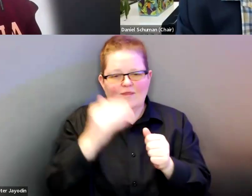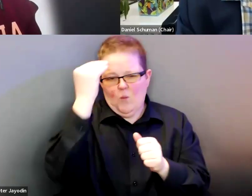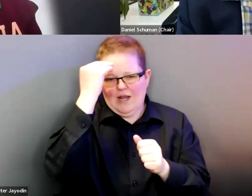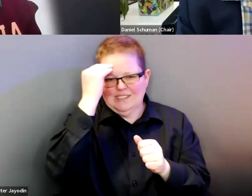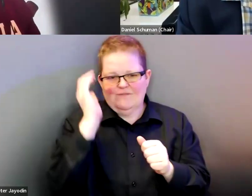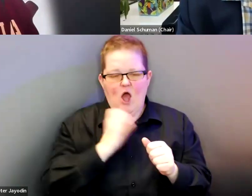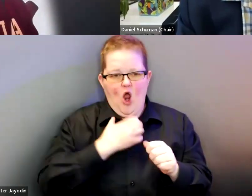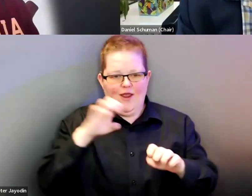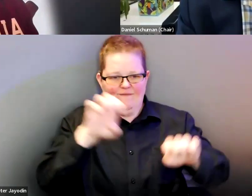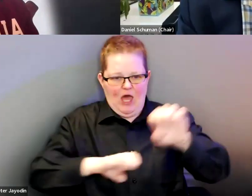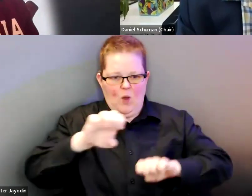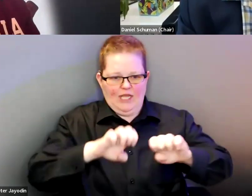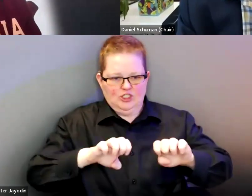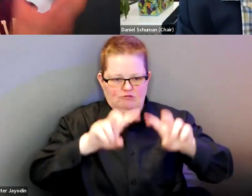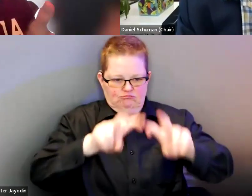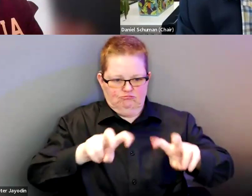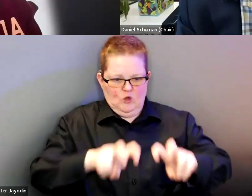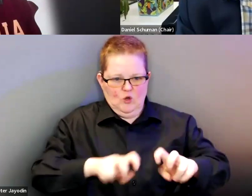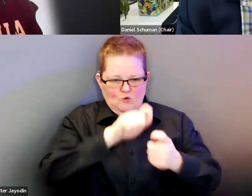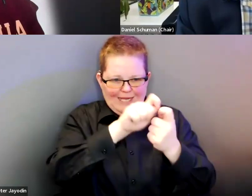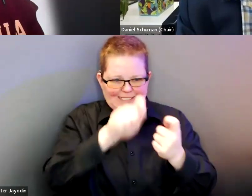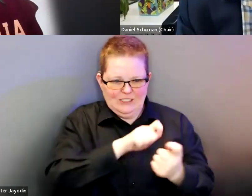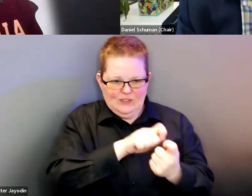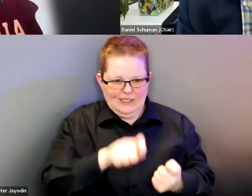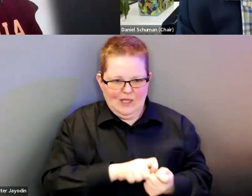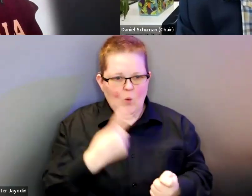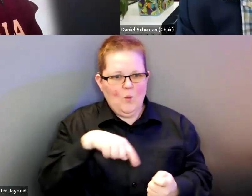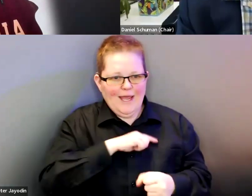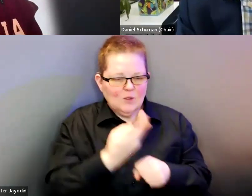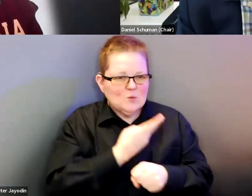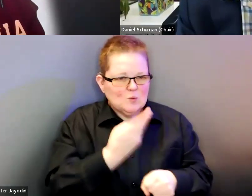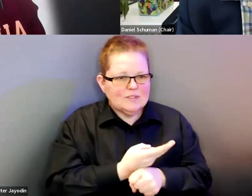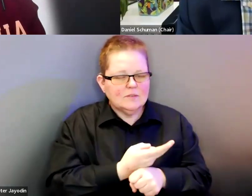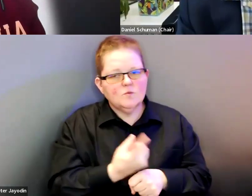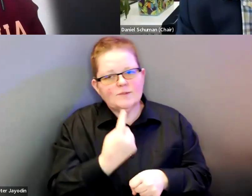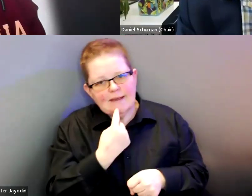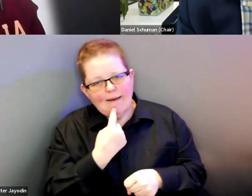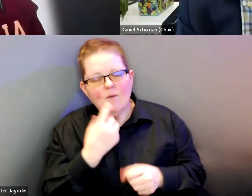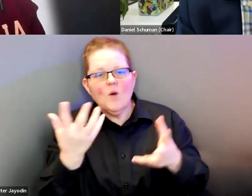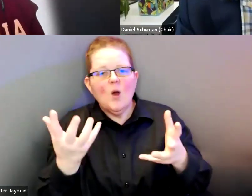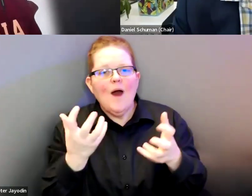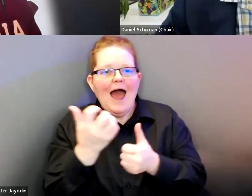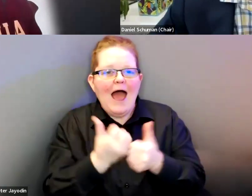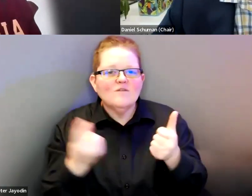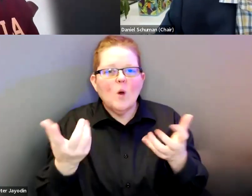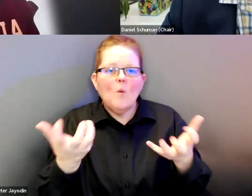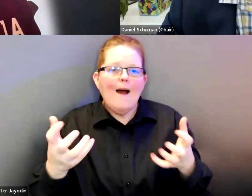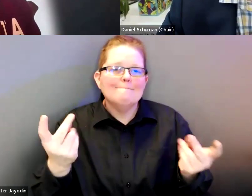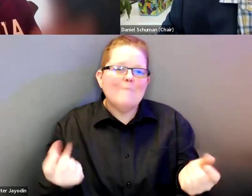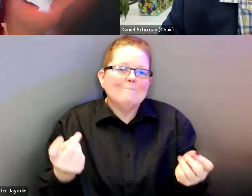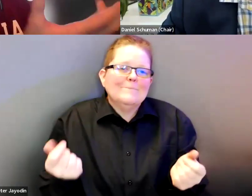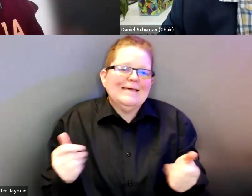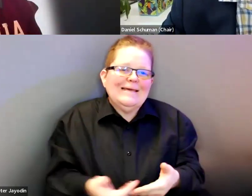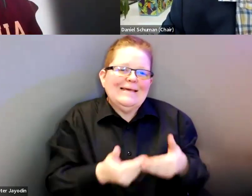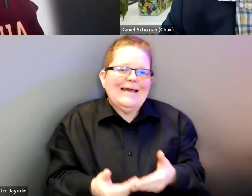we're using, right? So you said that we all want everyone's puppies and rainbows, right? So